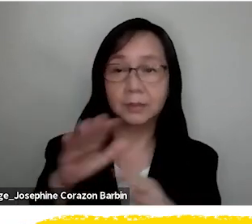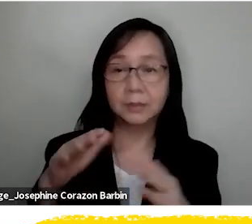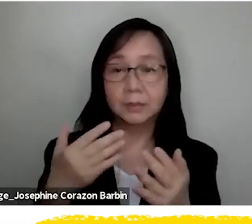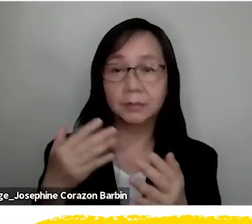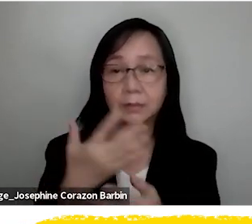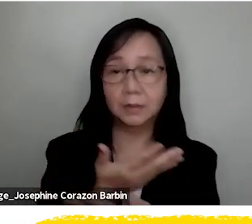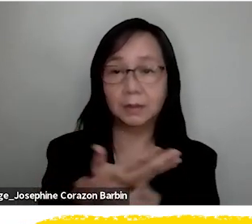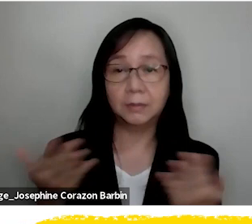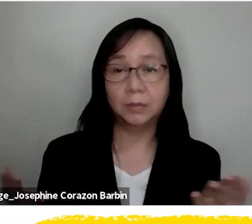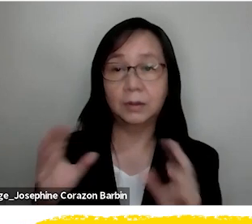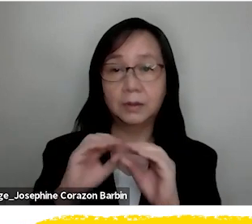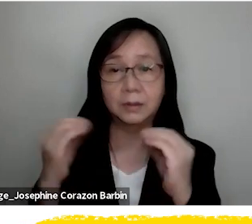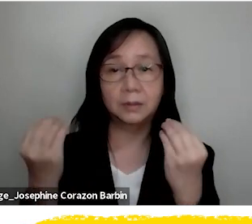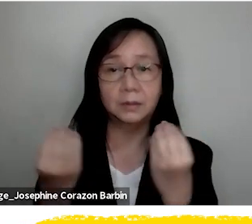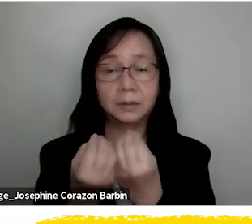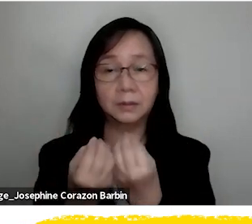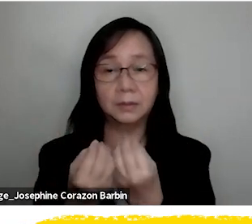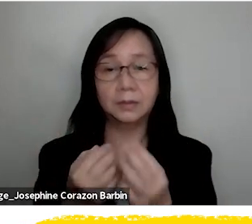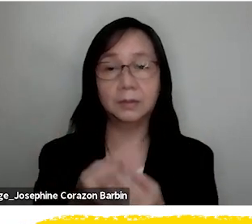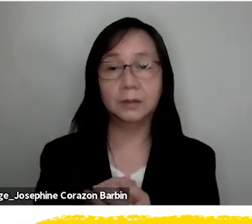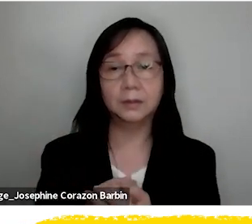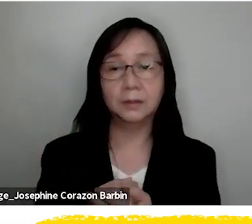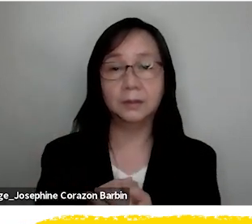organization. It is an international